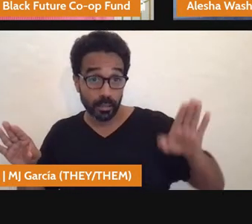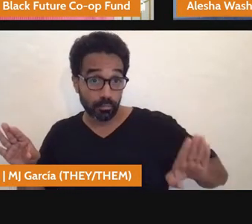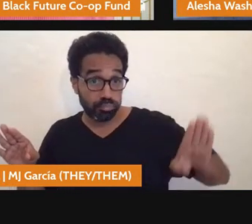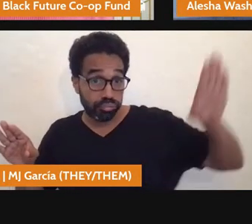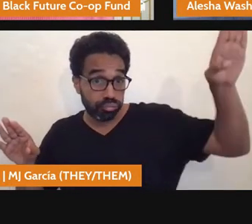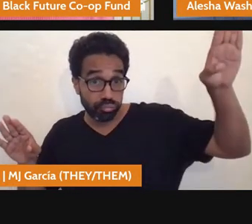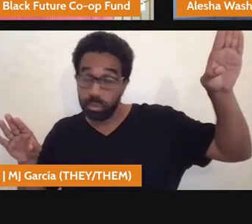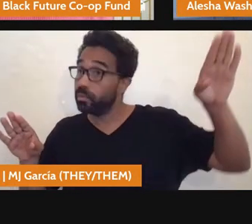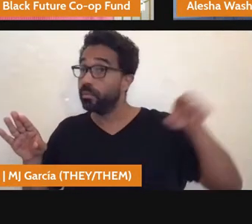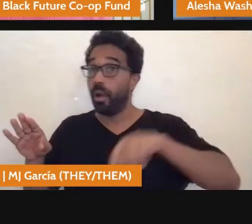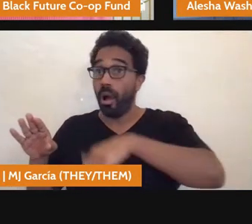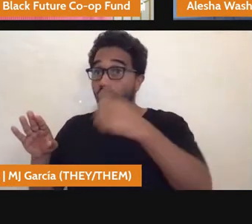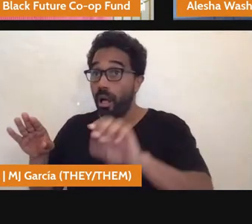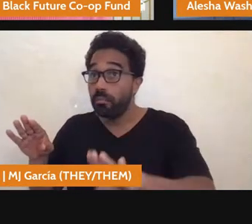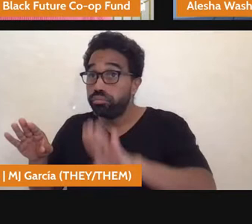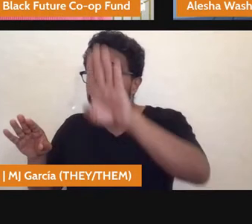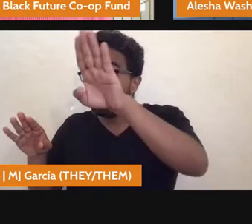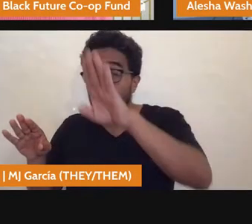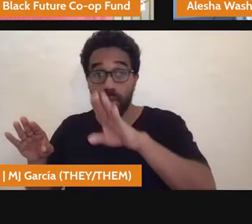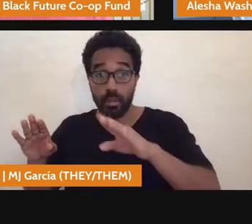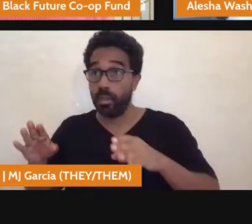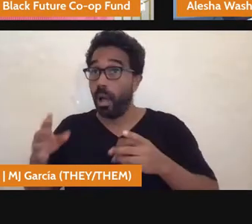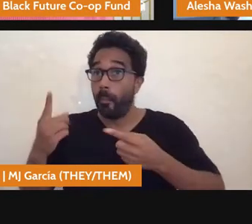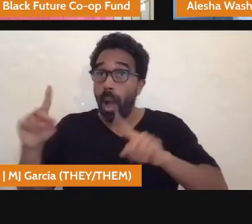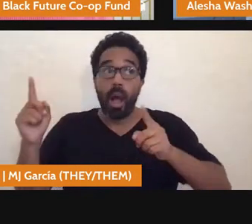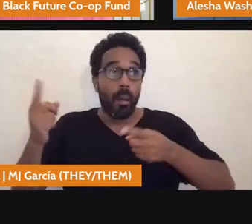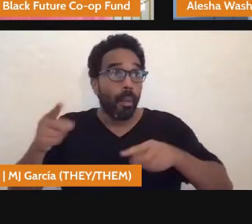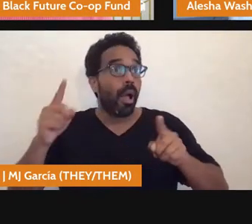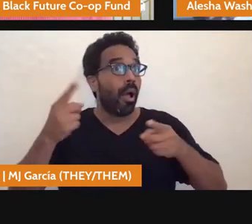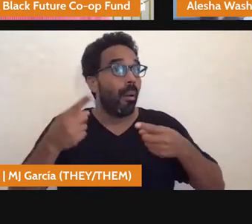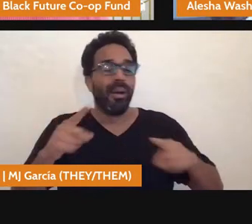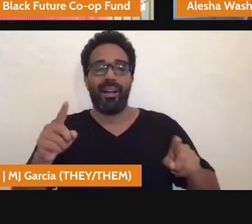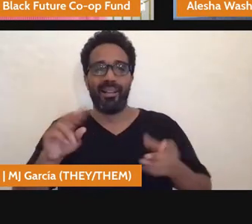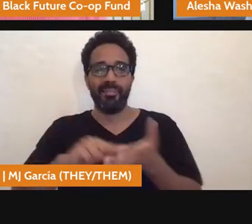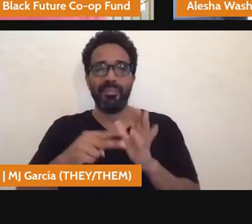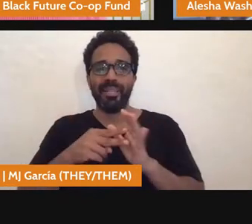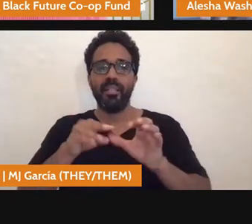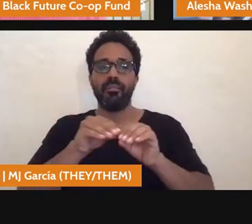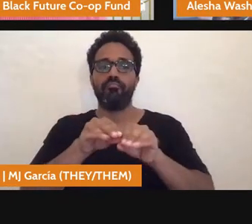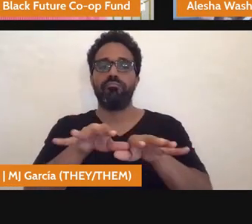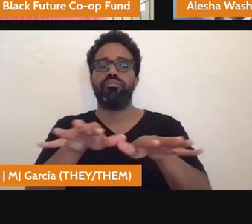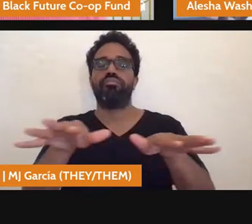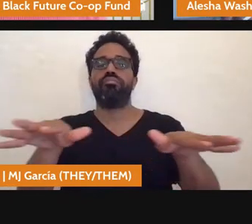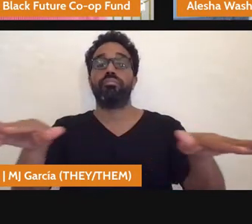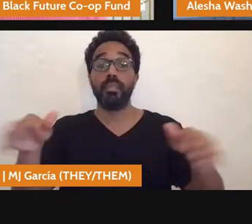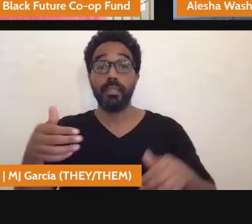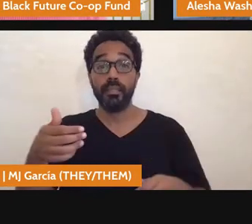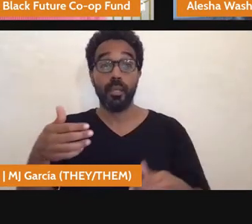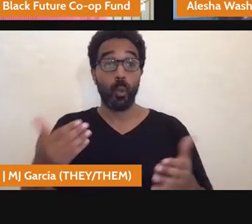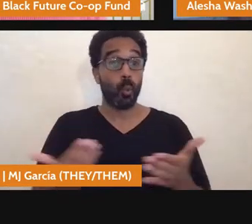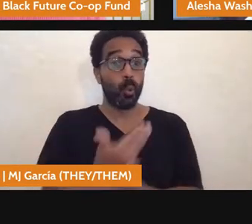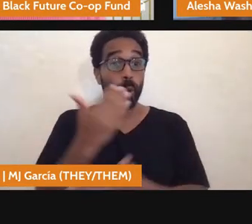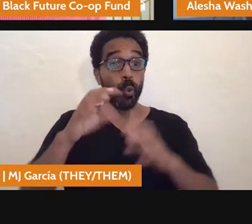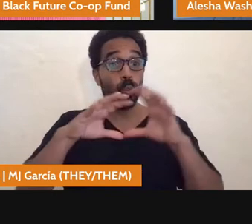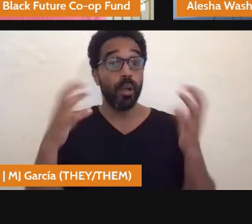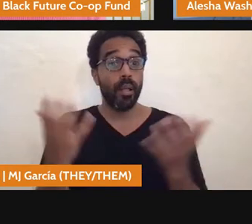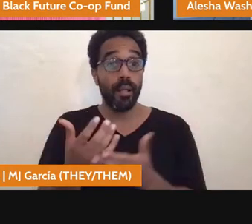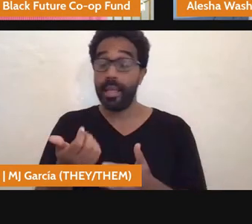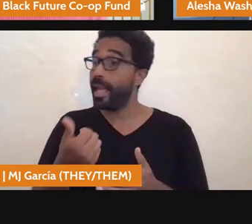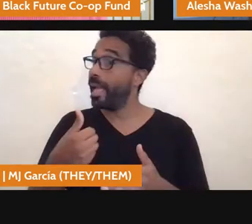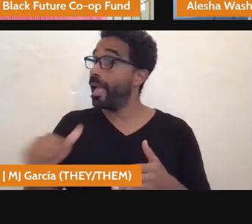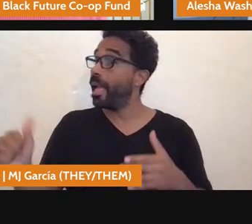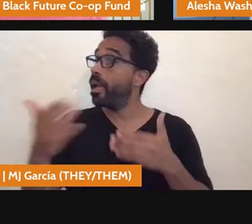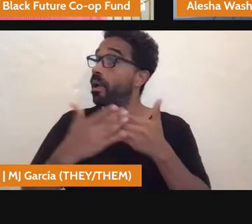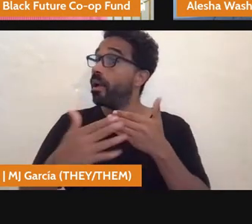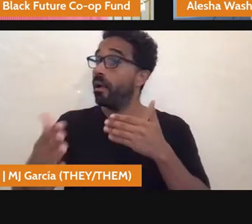even the Washington Women's Fund, right? Like, we are creating a world where any child that is born in this place is gonna have access to